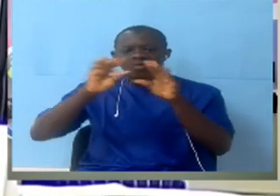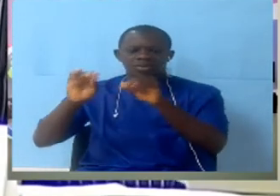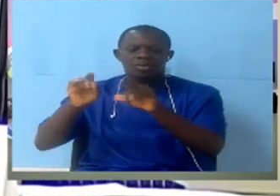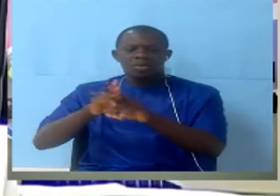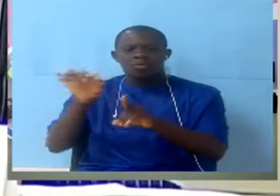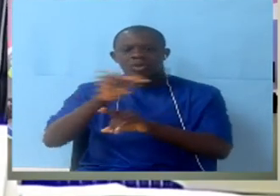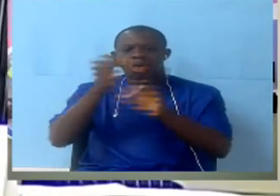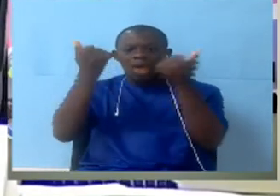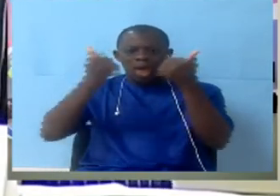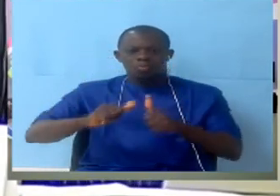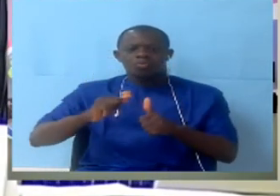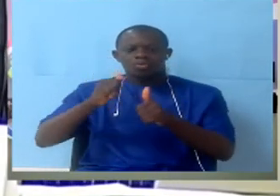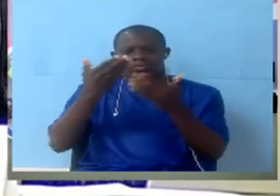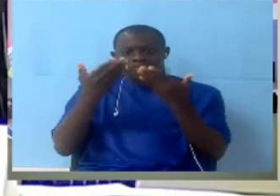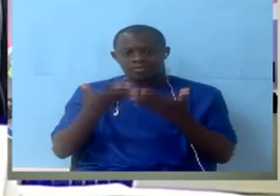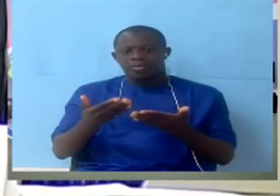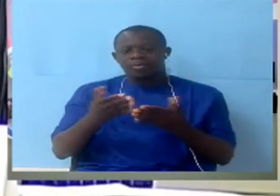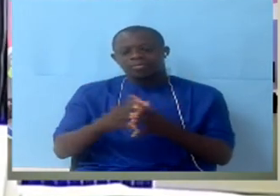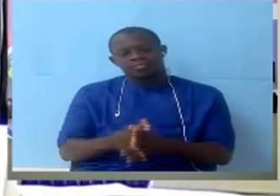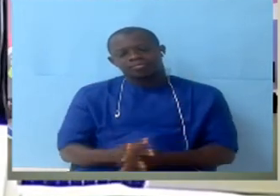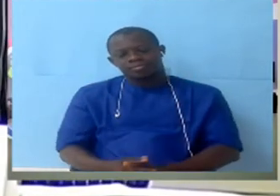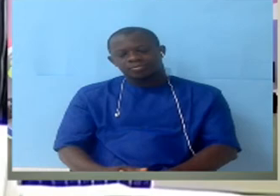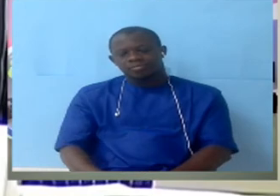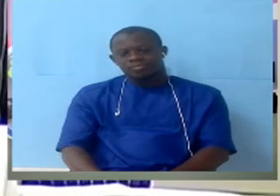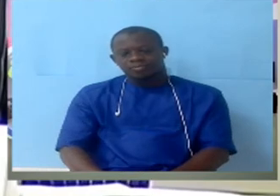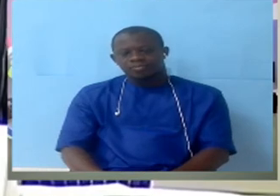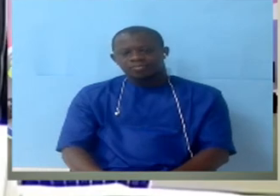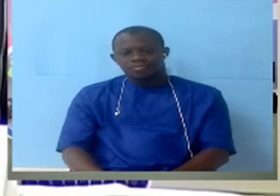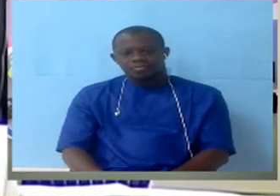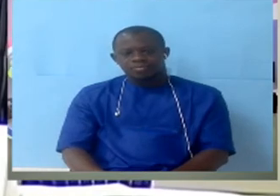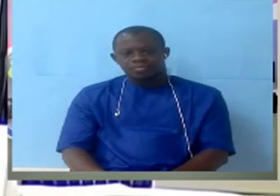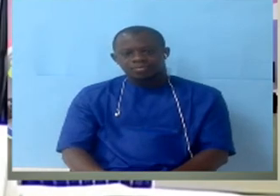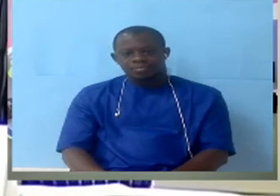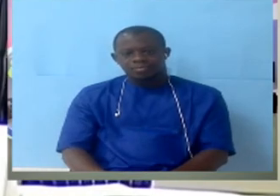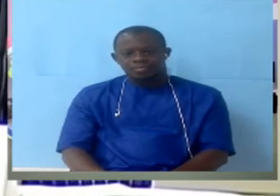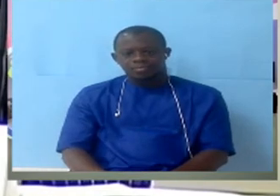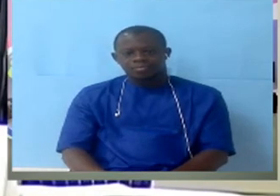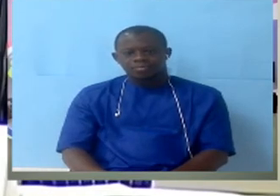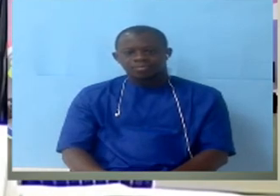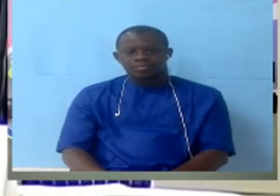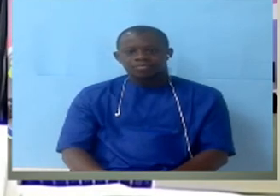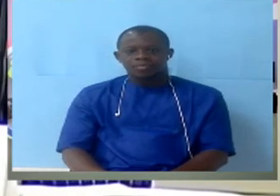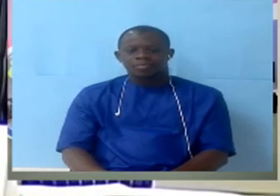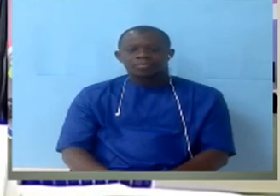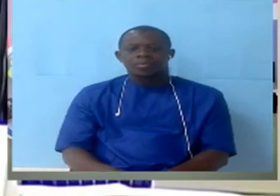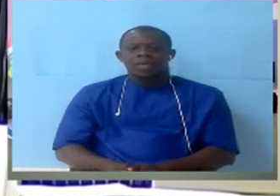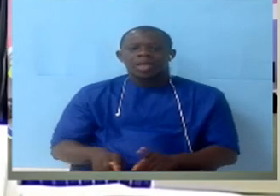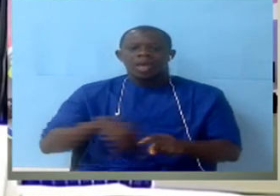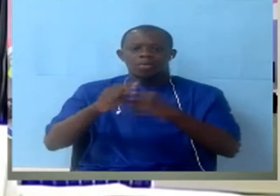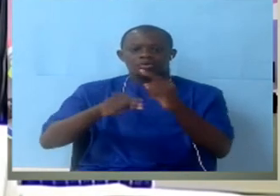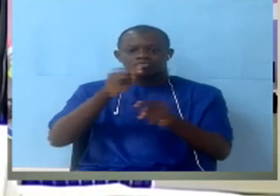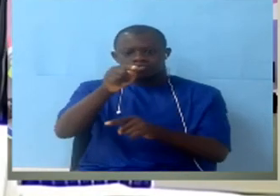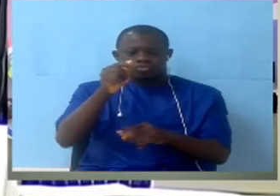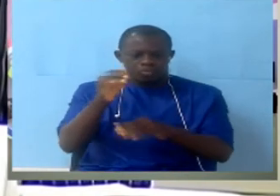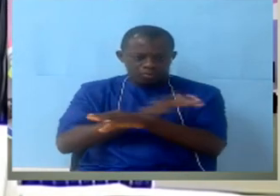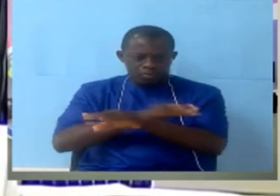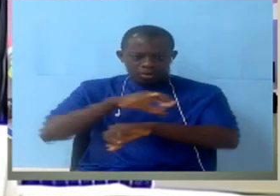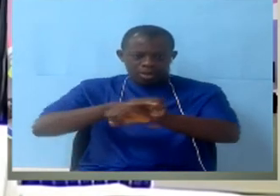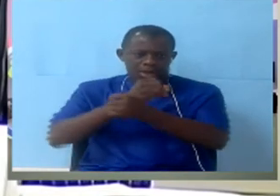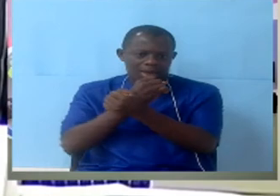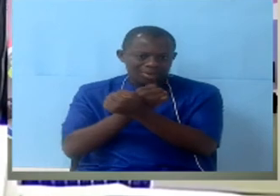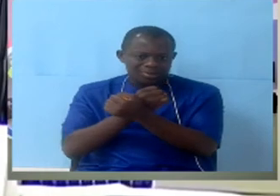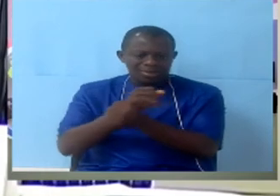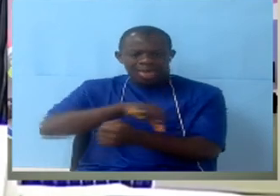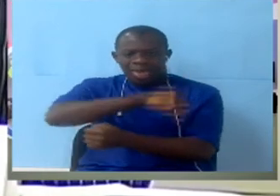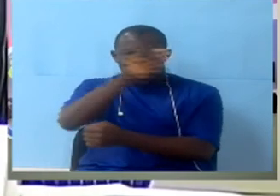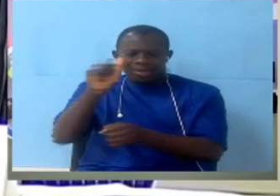here. Belafla niye kudanta ne kacha kula menukera ye yang. Principally, your arrest and detention